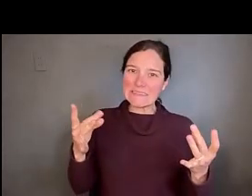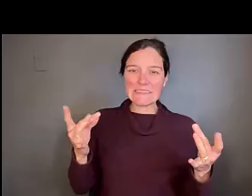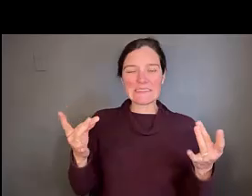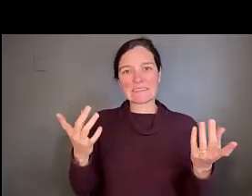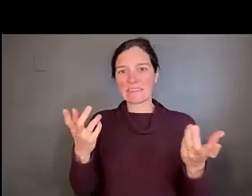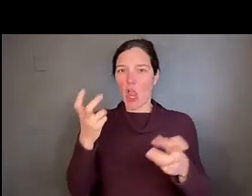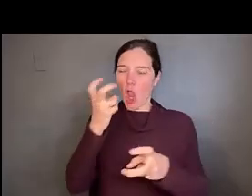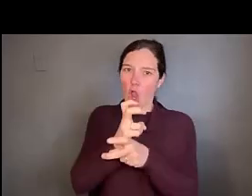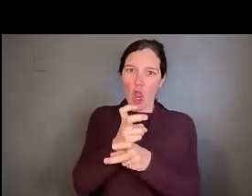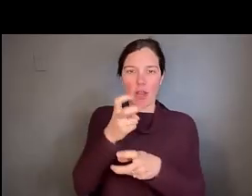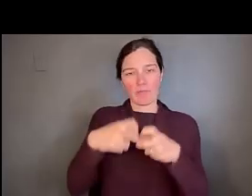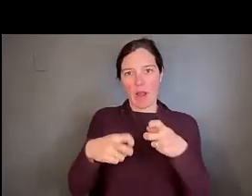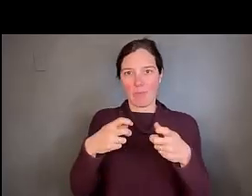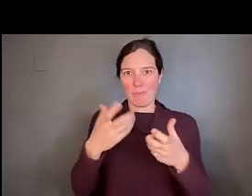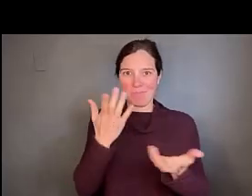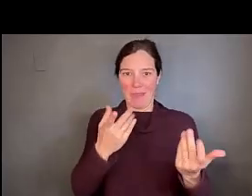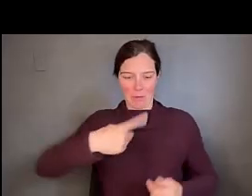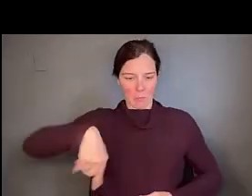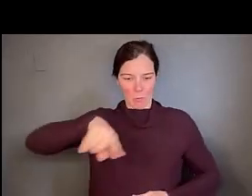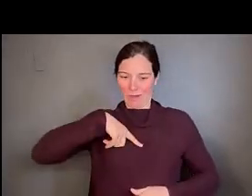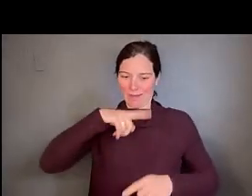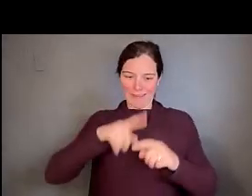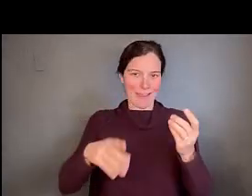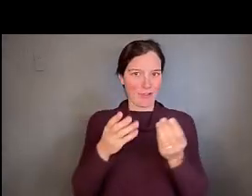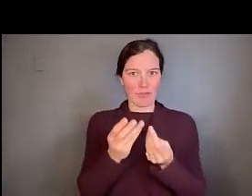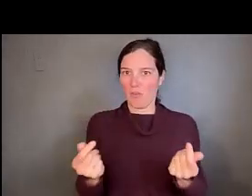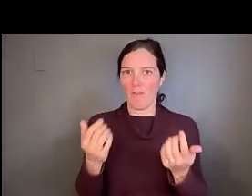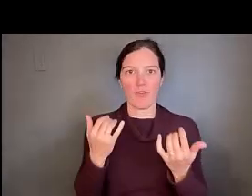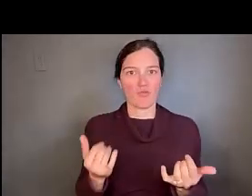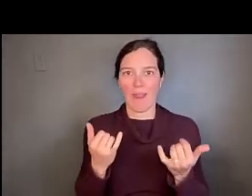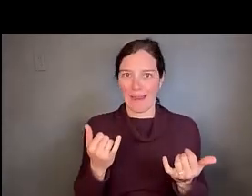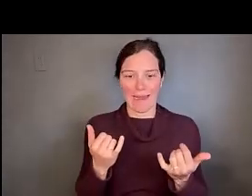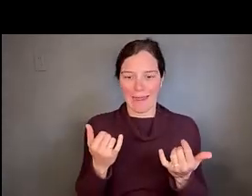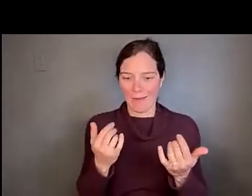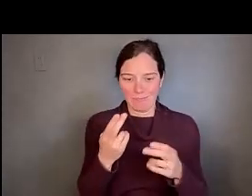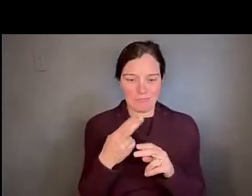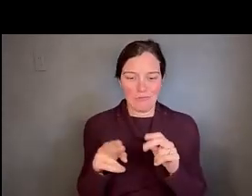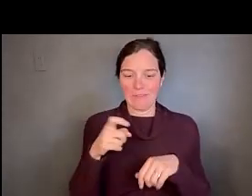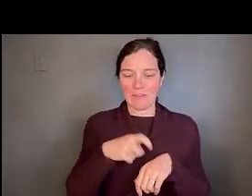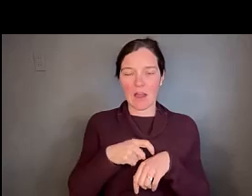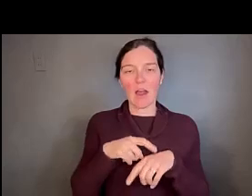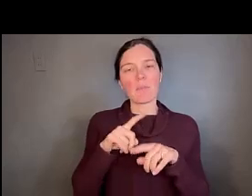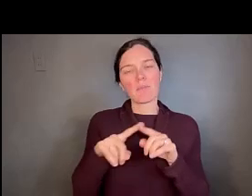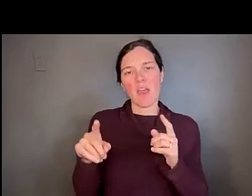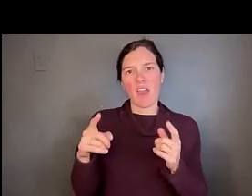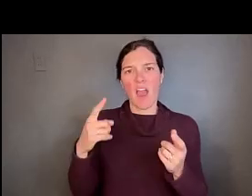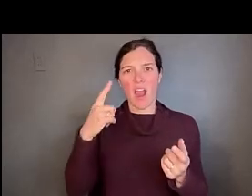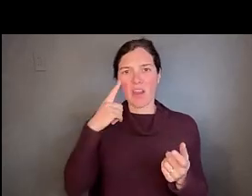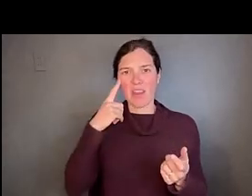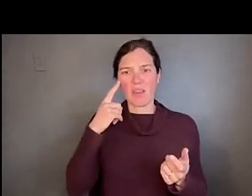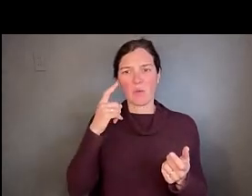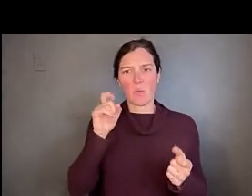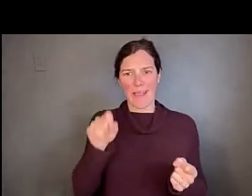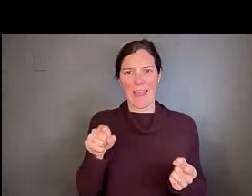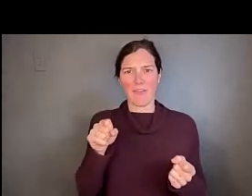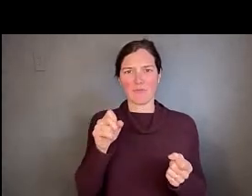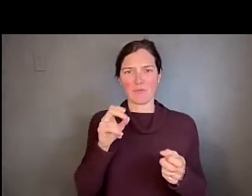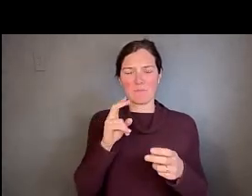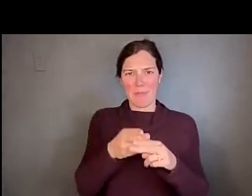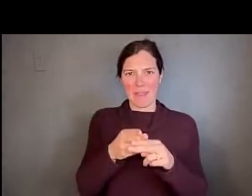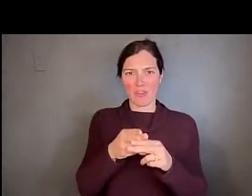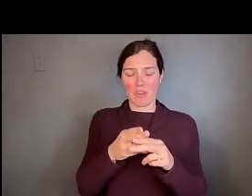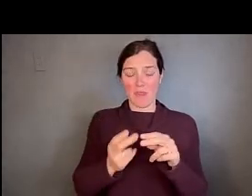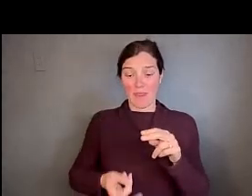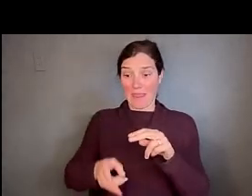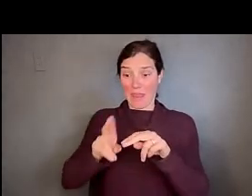we can certainly solve or talk about in this webinar. But I do think we've got to bring the increase